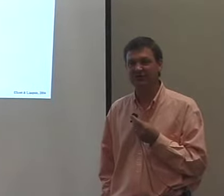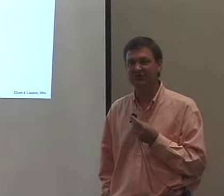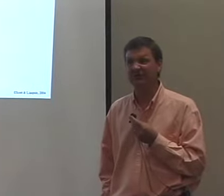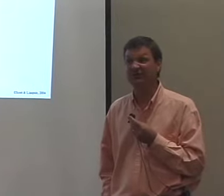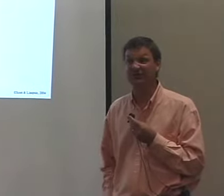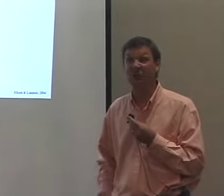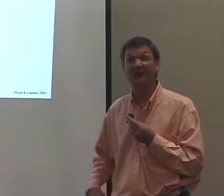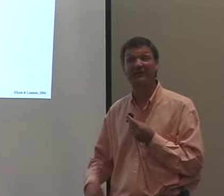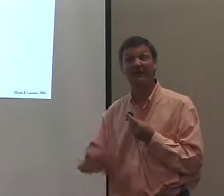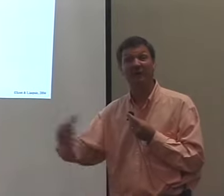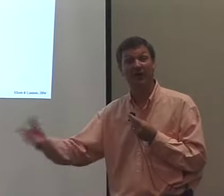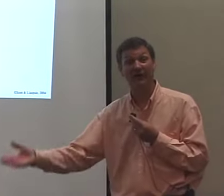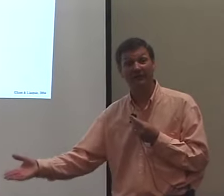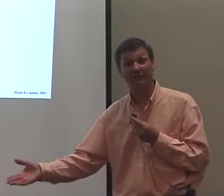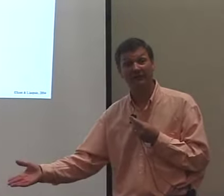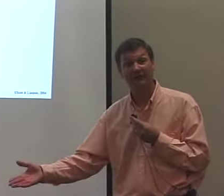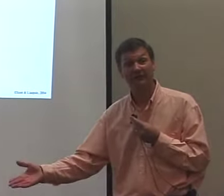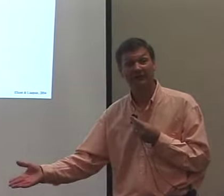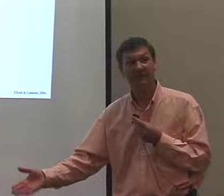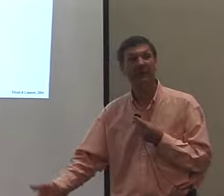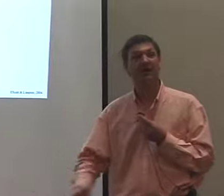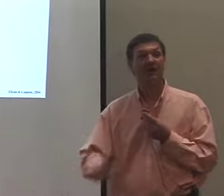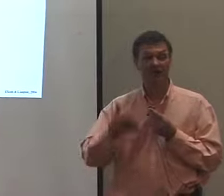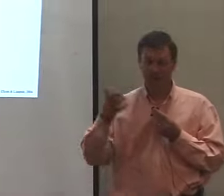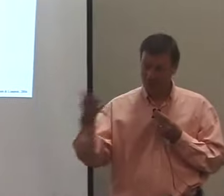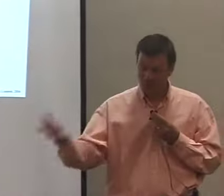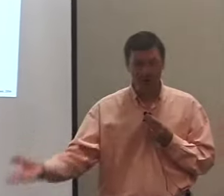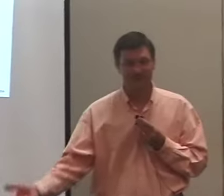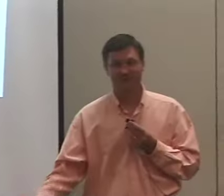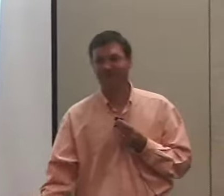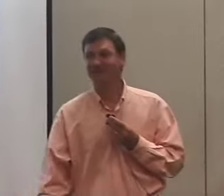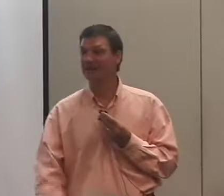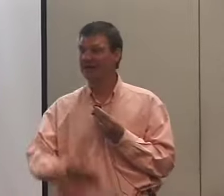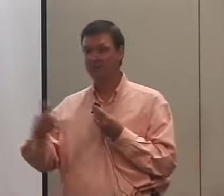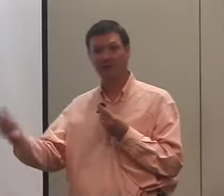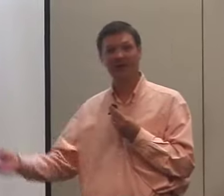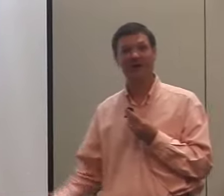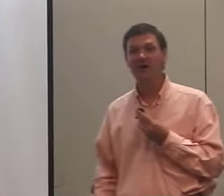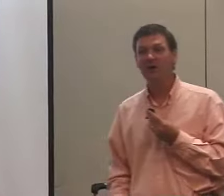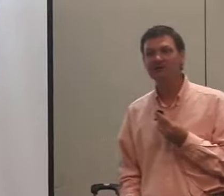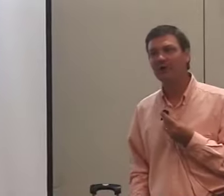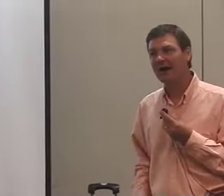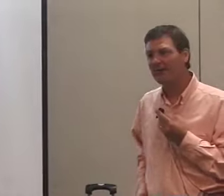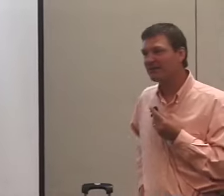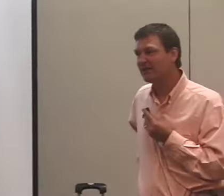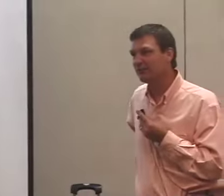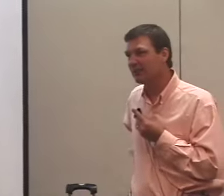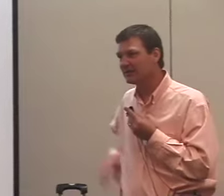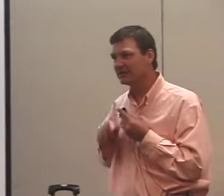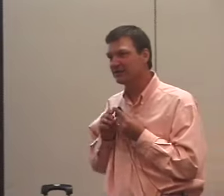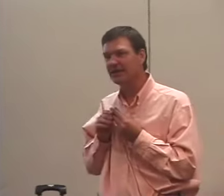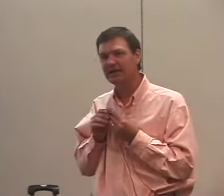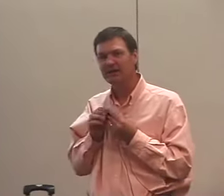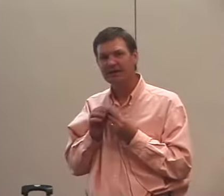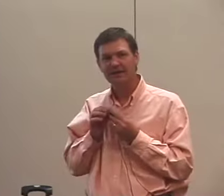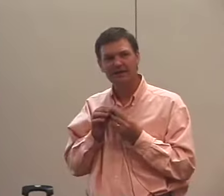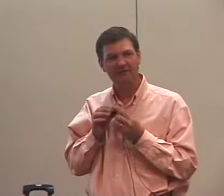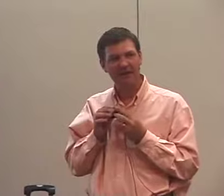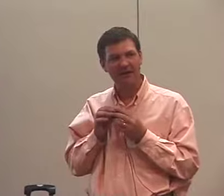teacher's attention. So then why does he keep doing it? It works. It keeps working. So I've got to think